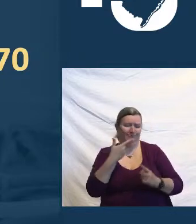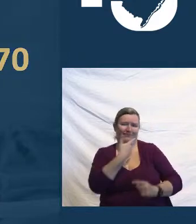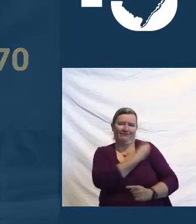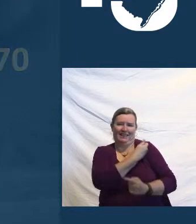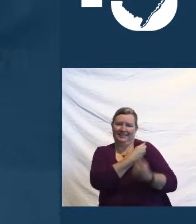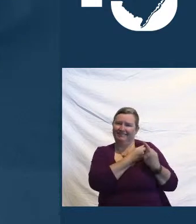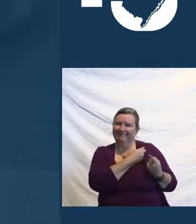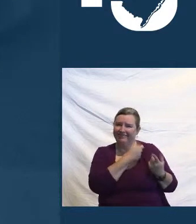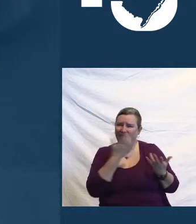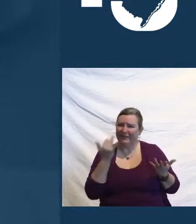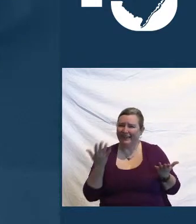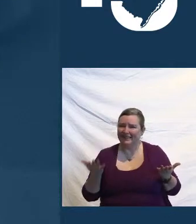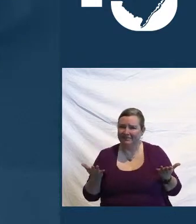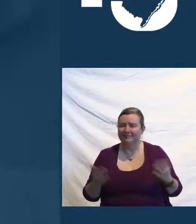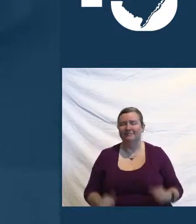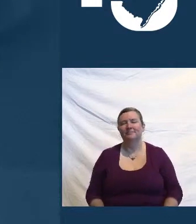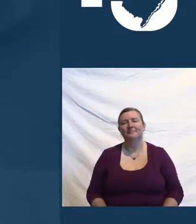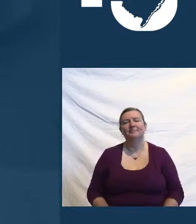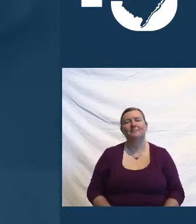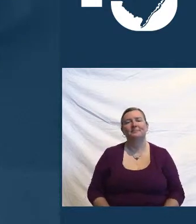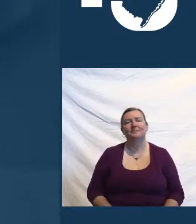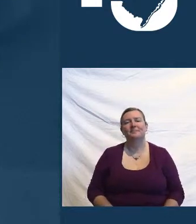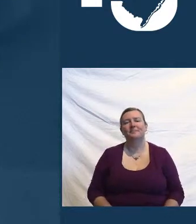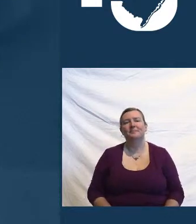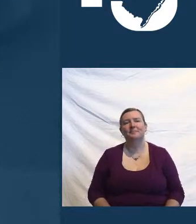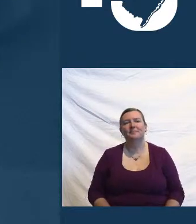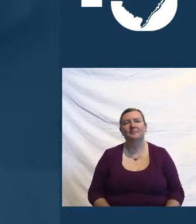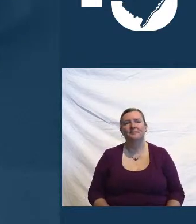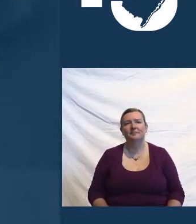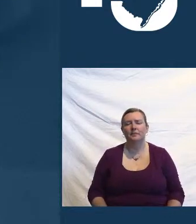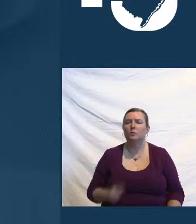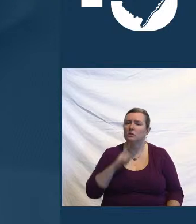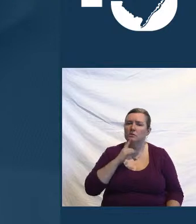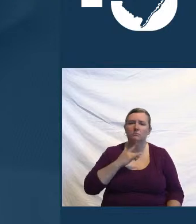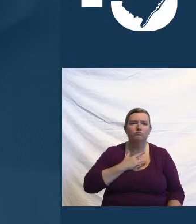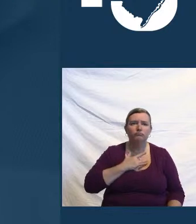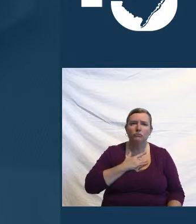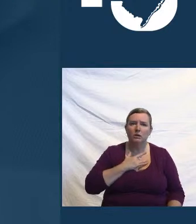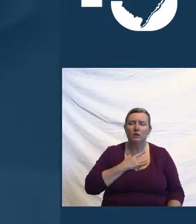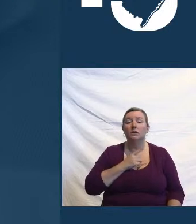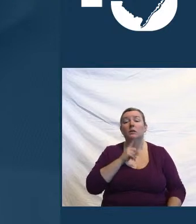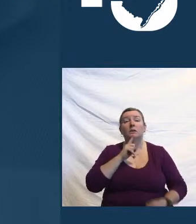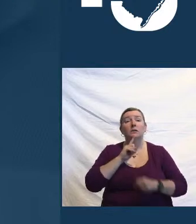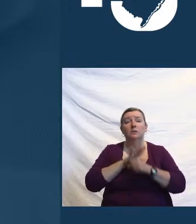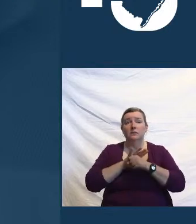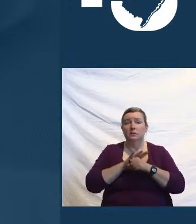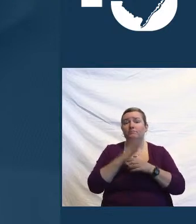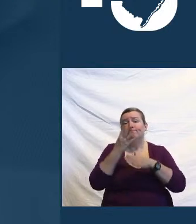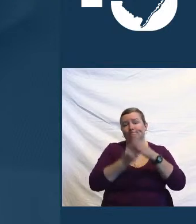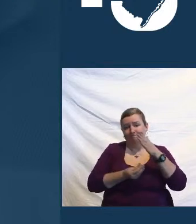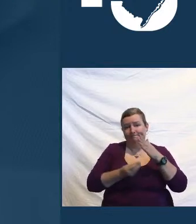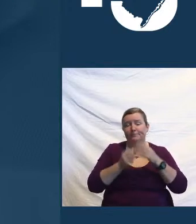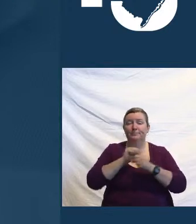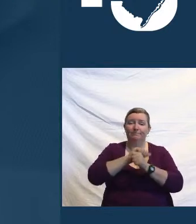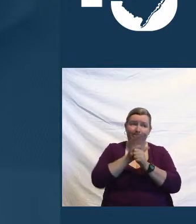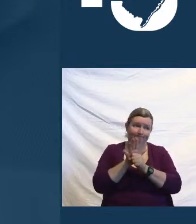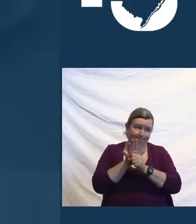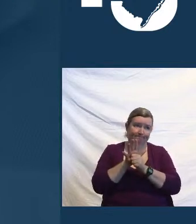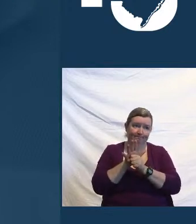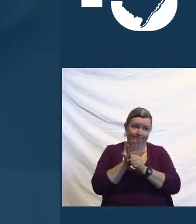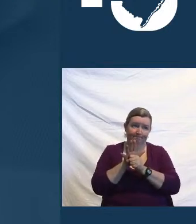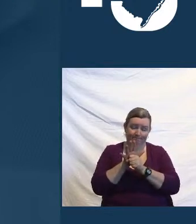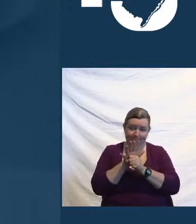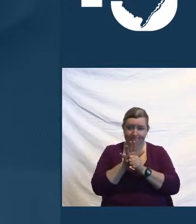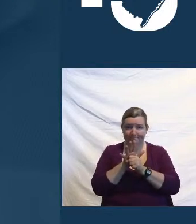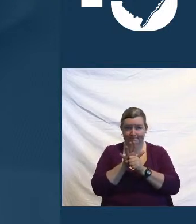here is the latest with the heaviest heart of confirmed COVID-related deaths. So as we always do,